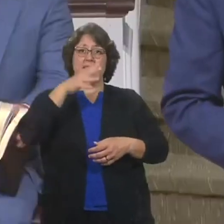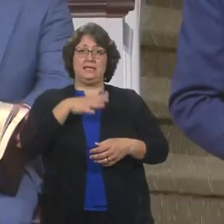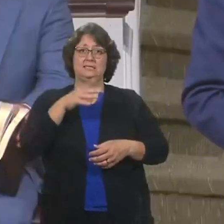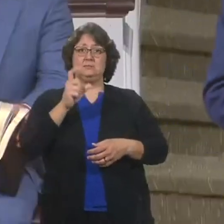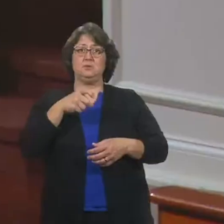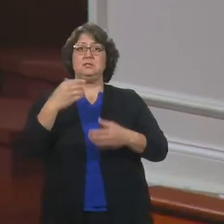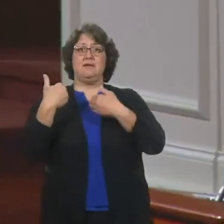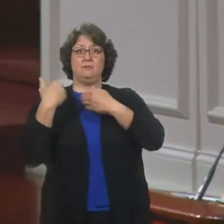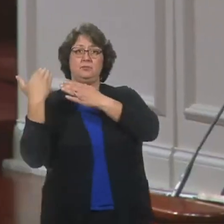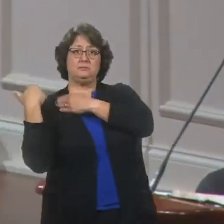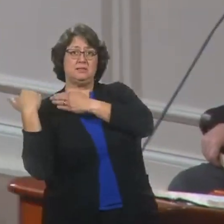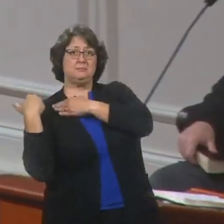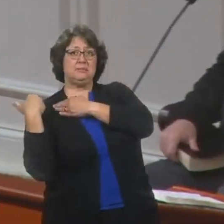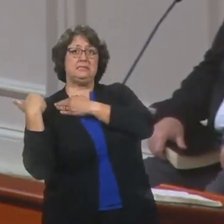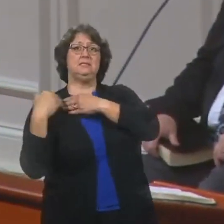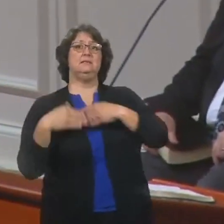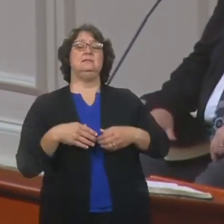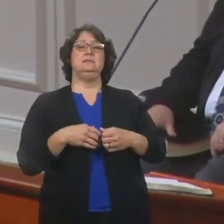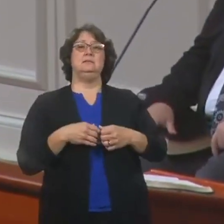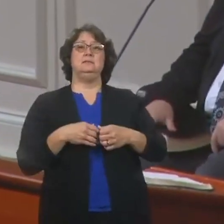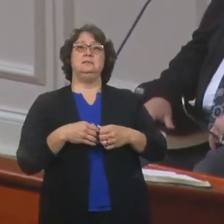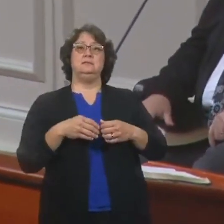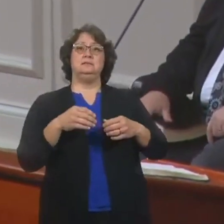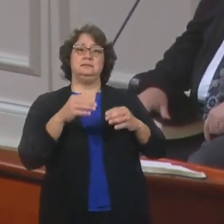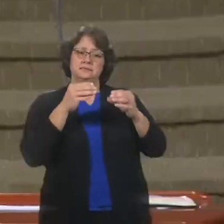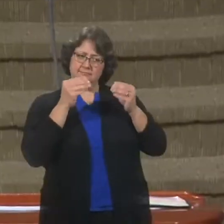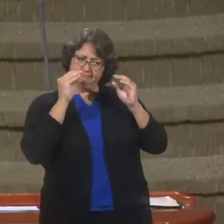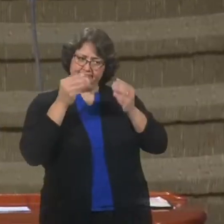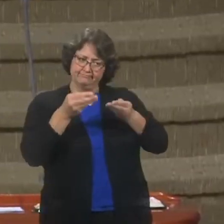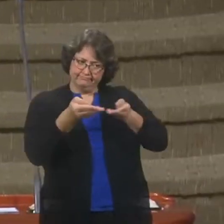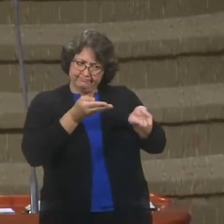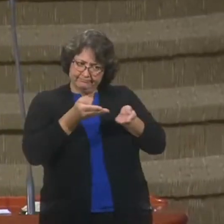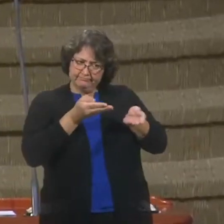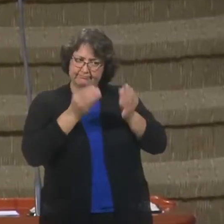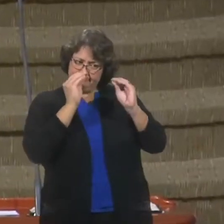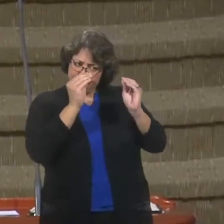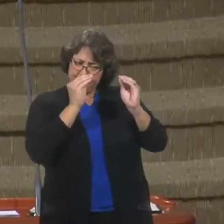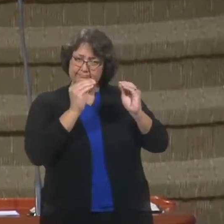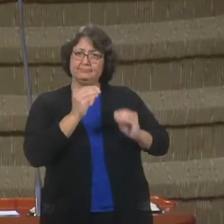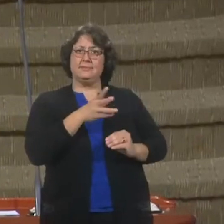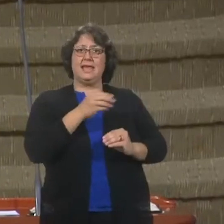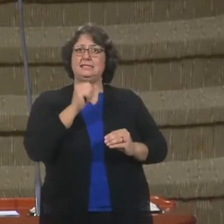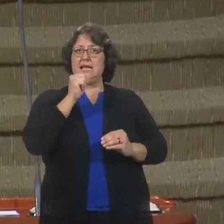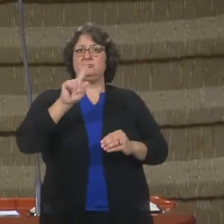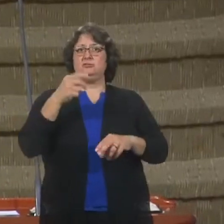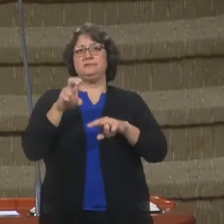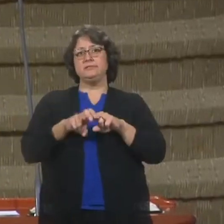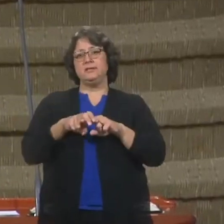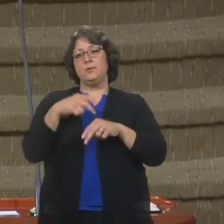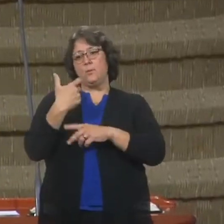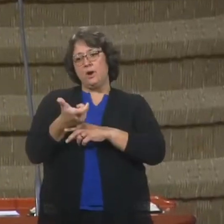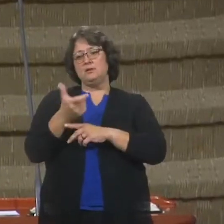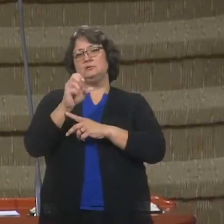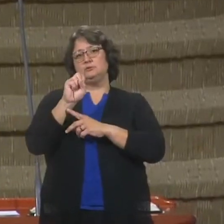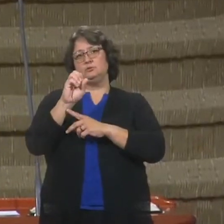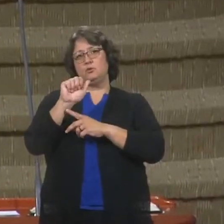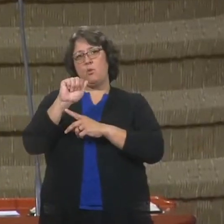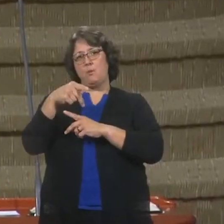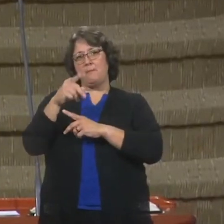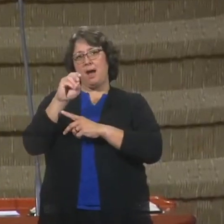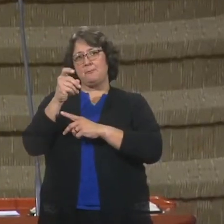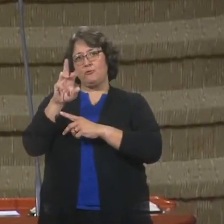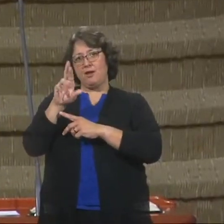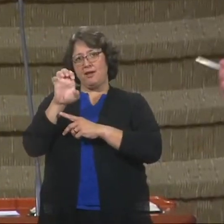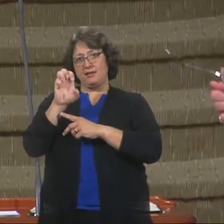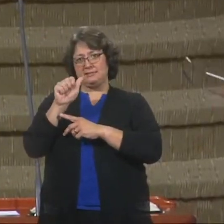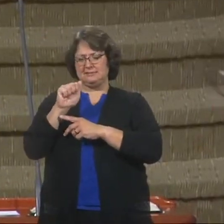have the responsibility to minister and realize your purpose is not just to sit around and watch soap operas.